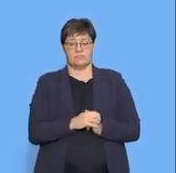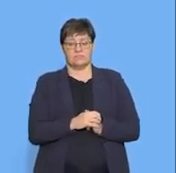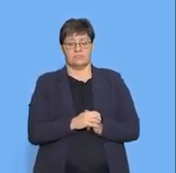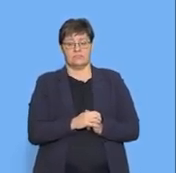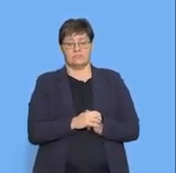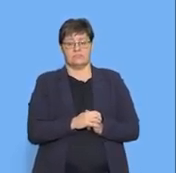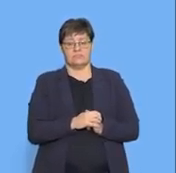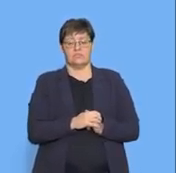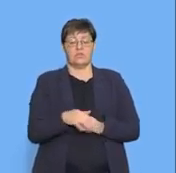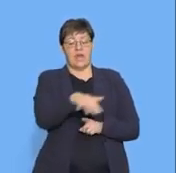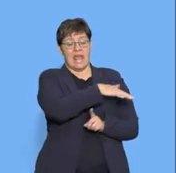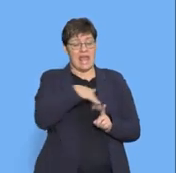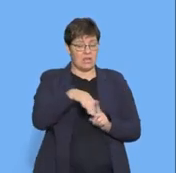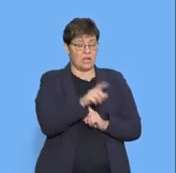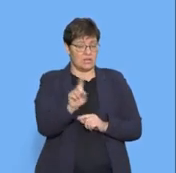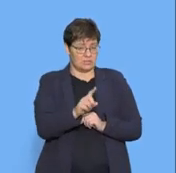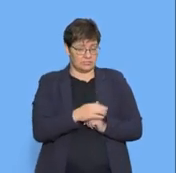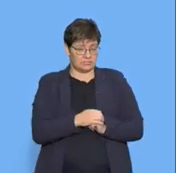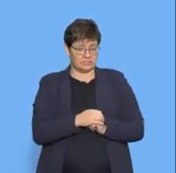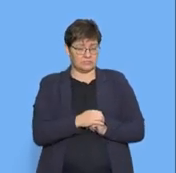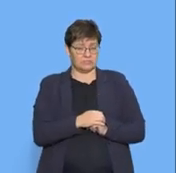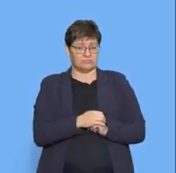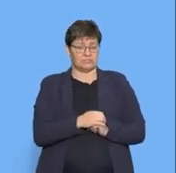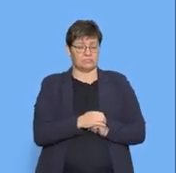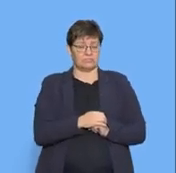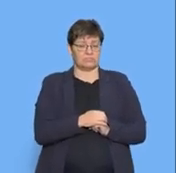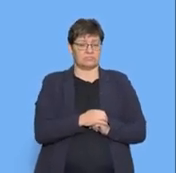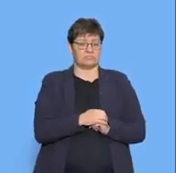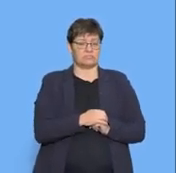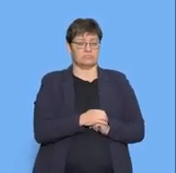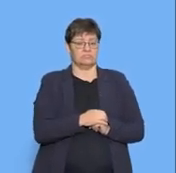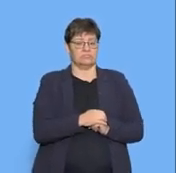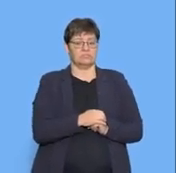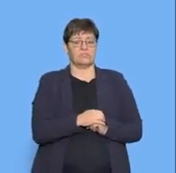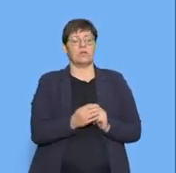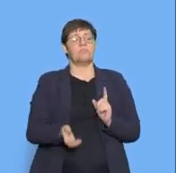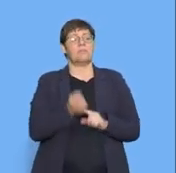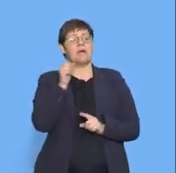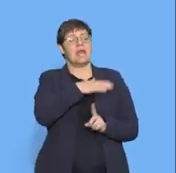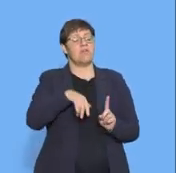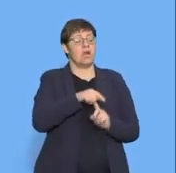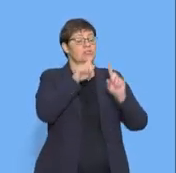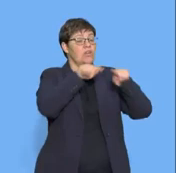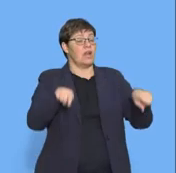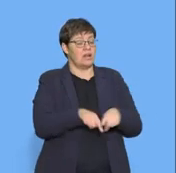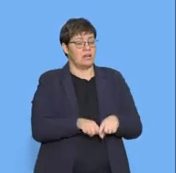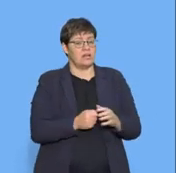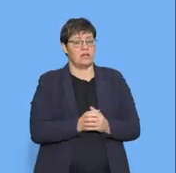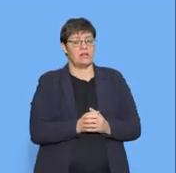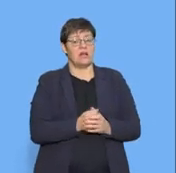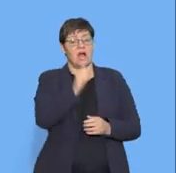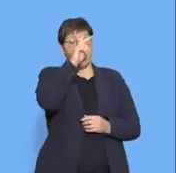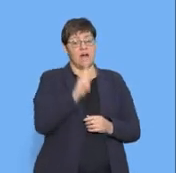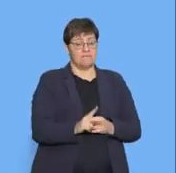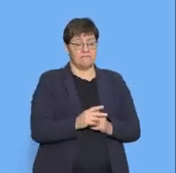Okay, so we have this angle here, and we've got side. So area will be, so we're going to now write an expression for the area of our triangle. And remember, we find the area of